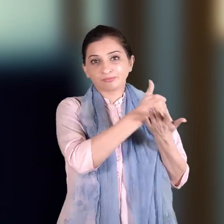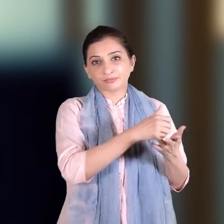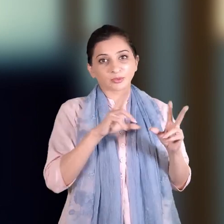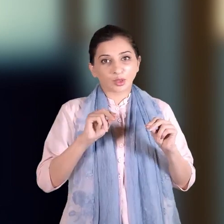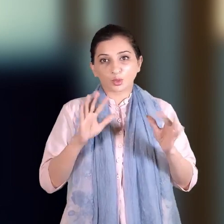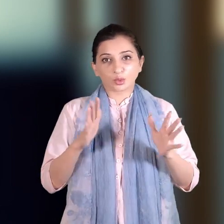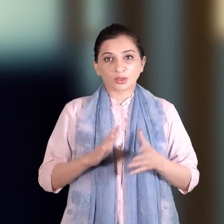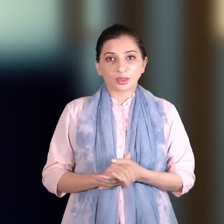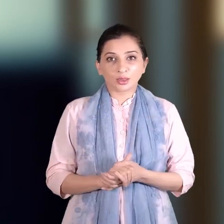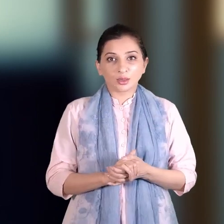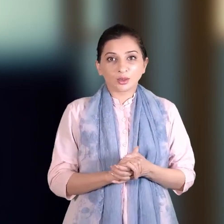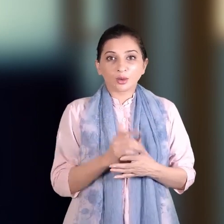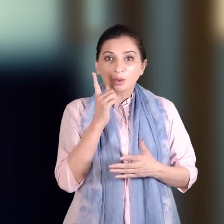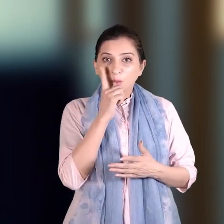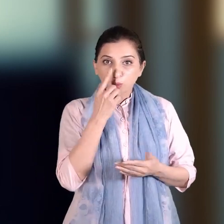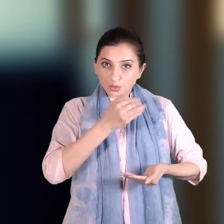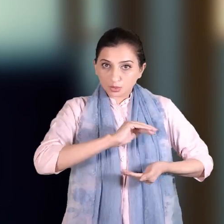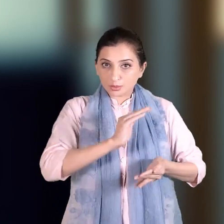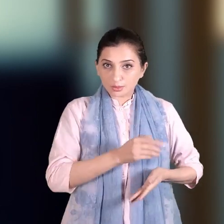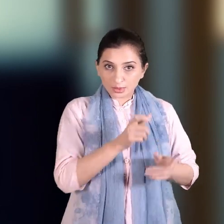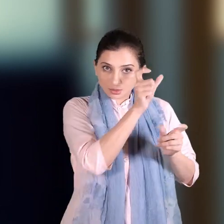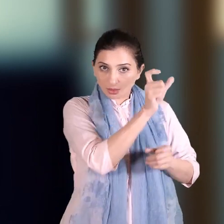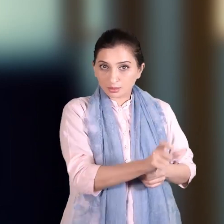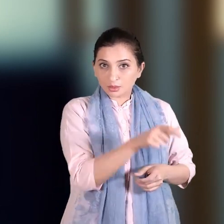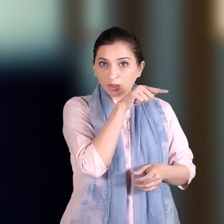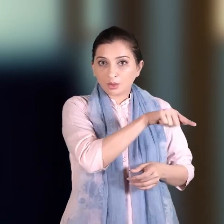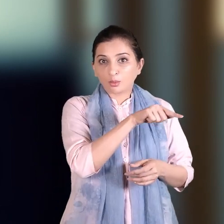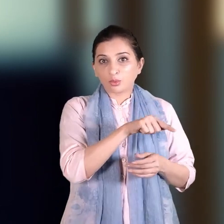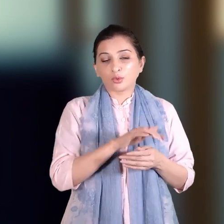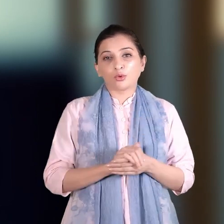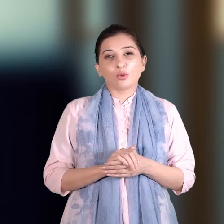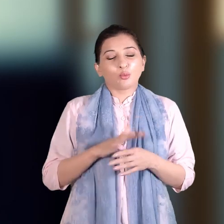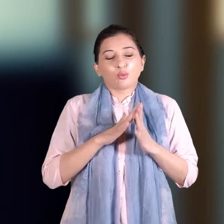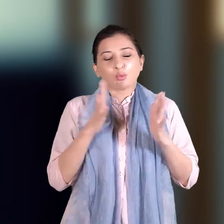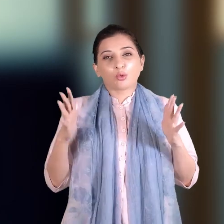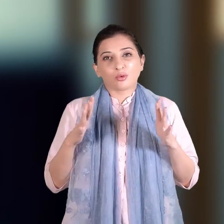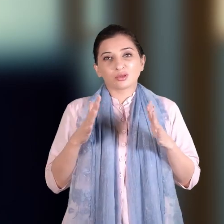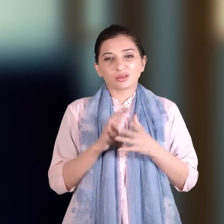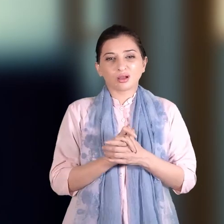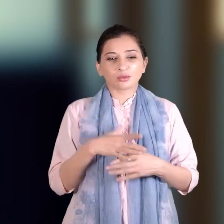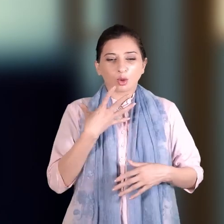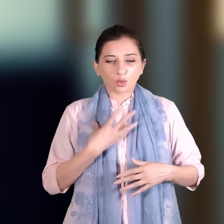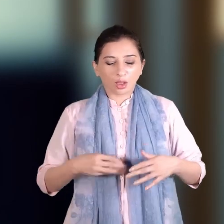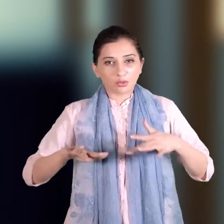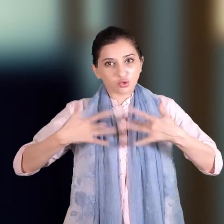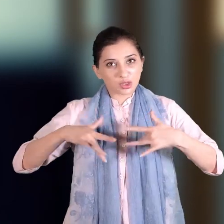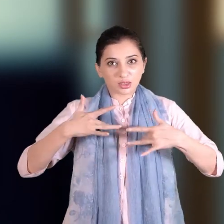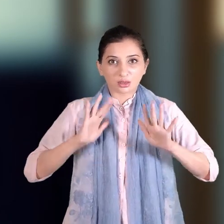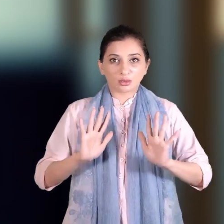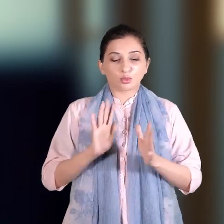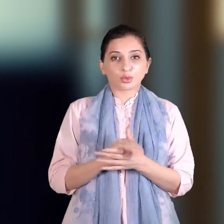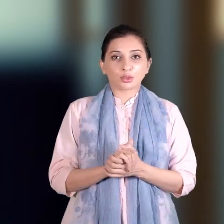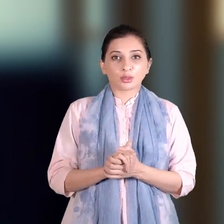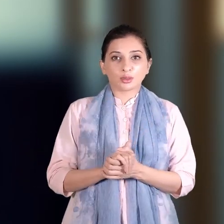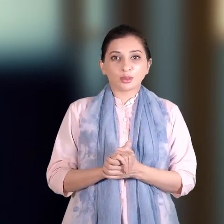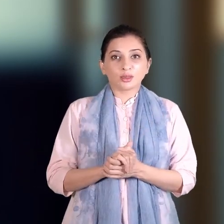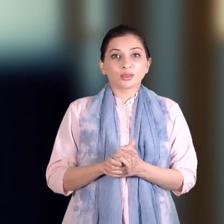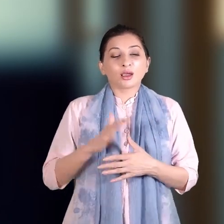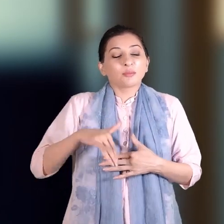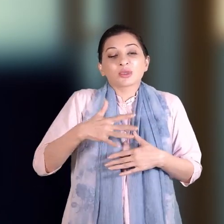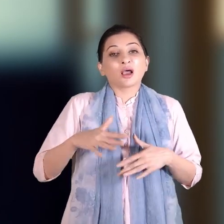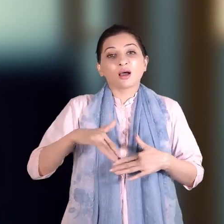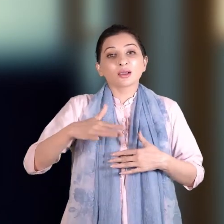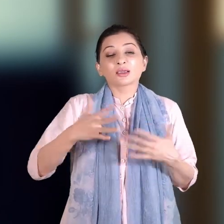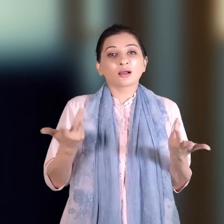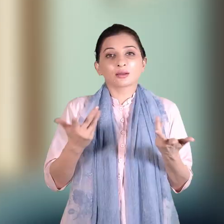to be sensitive, to be mindful of how they show up